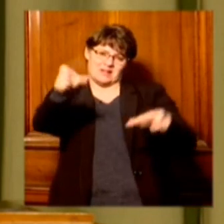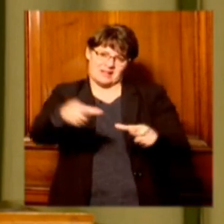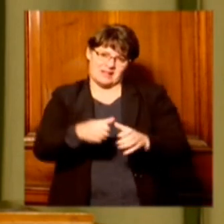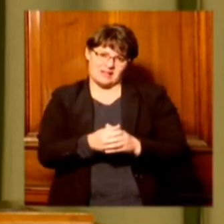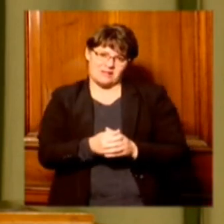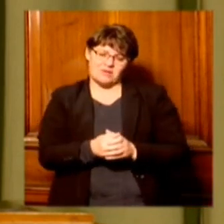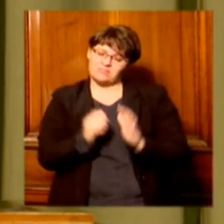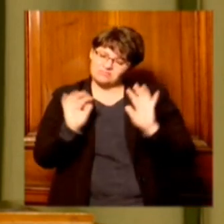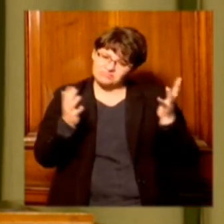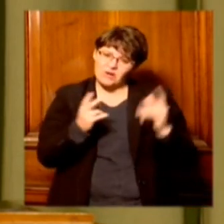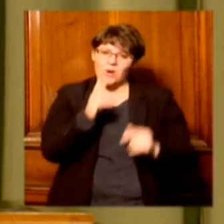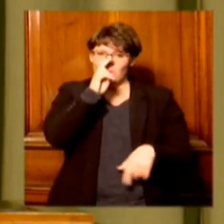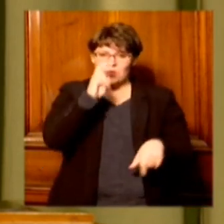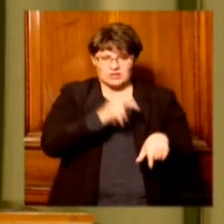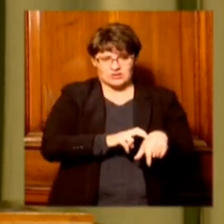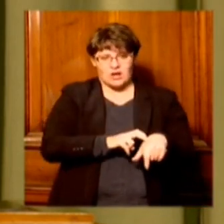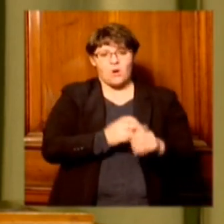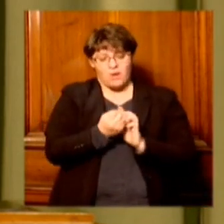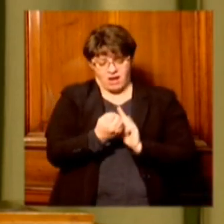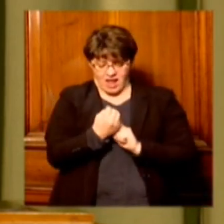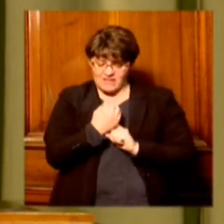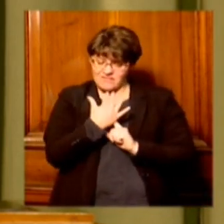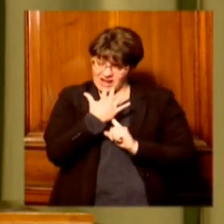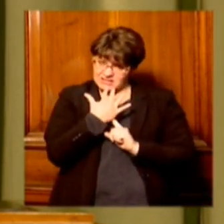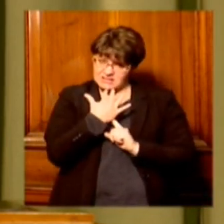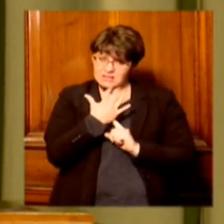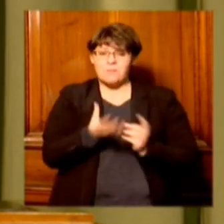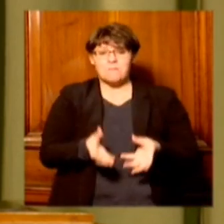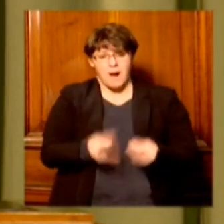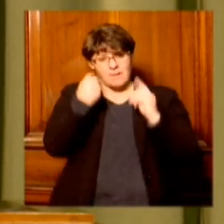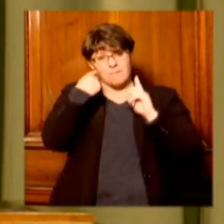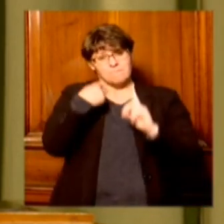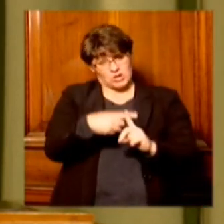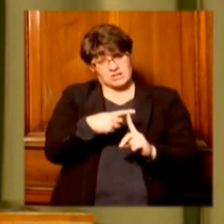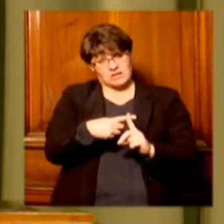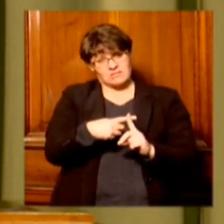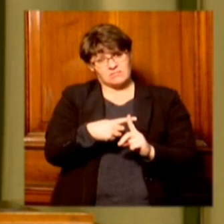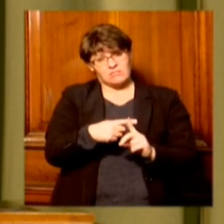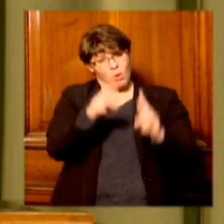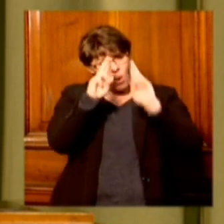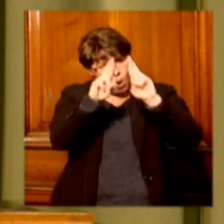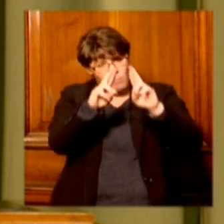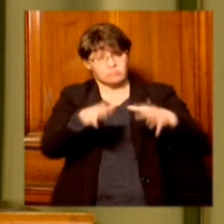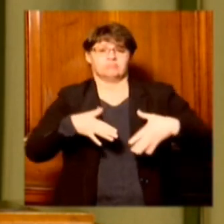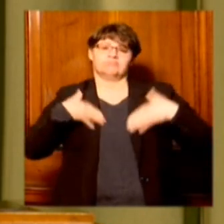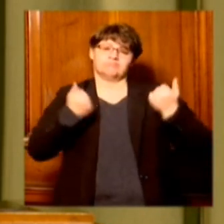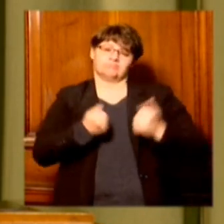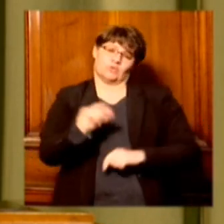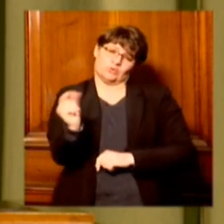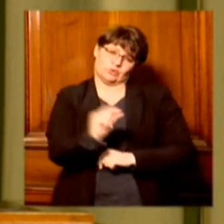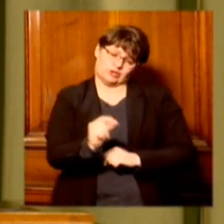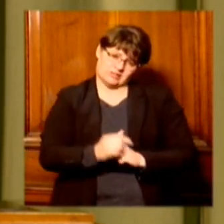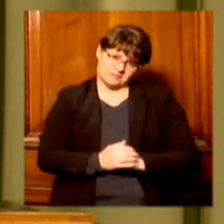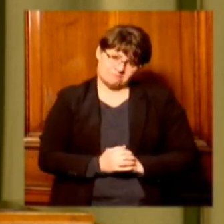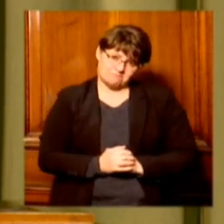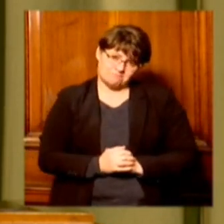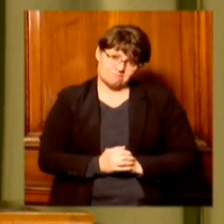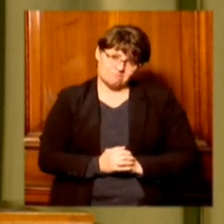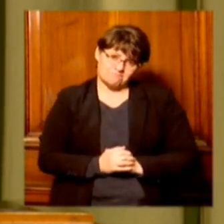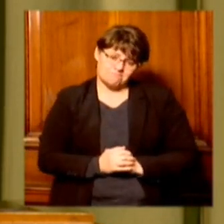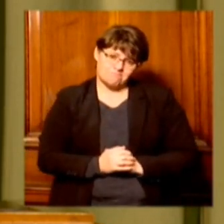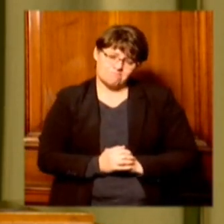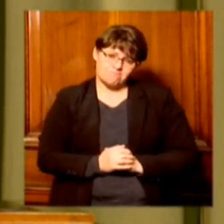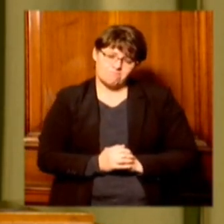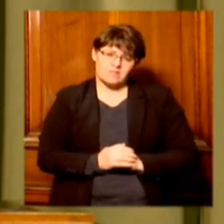in wishing all those who have been infected by COVID-19 to get well. As we speak here, we